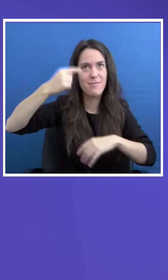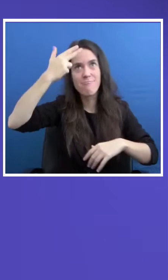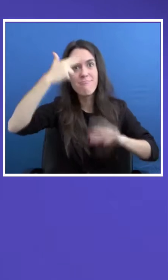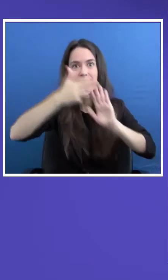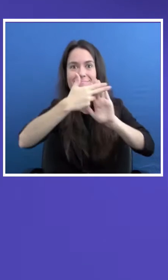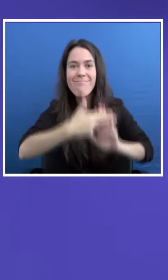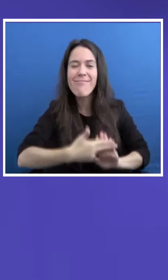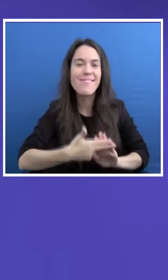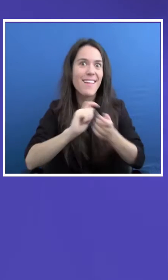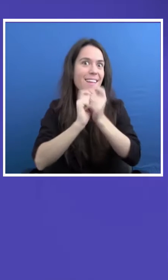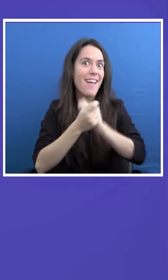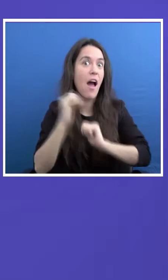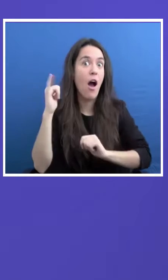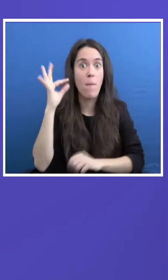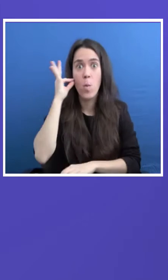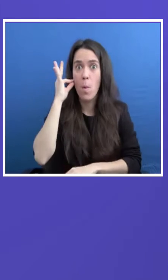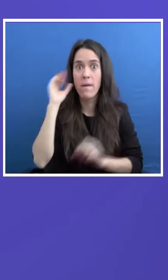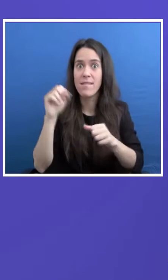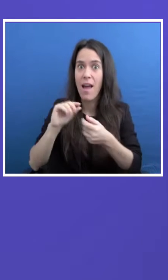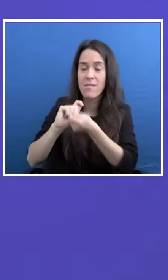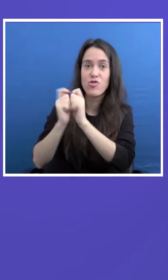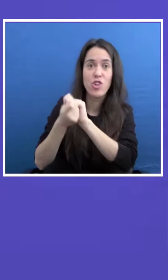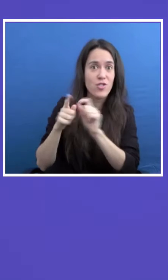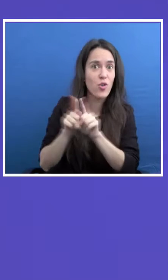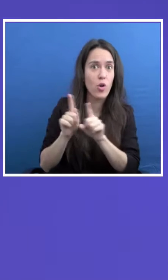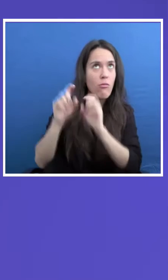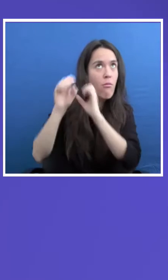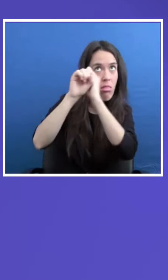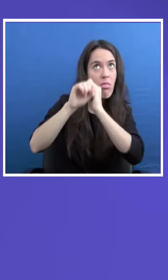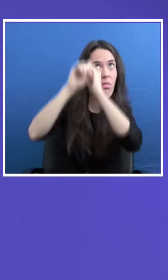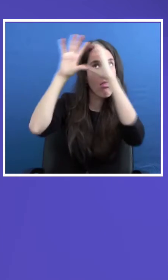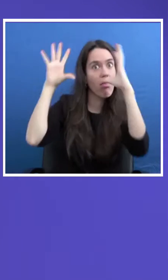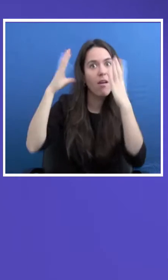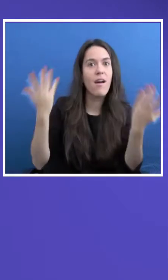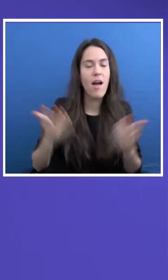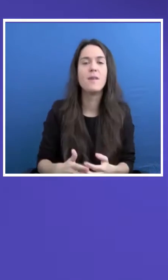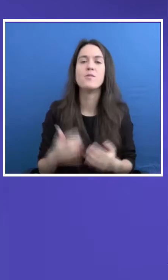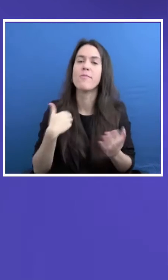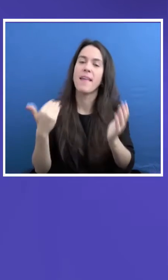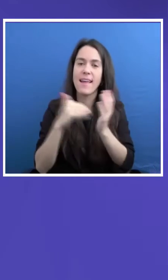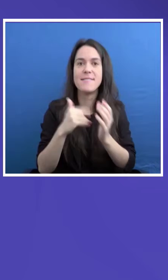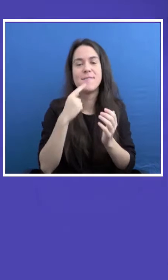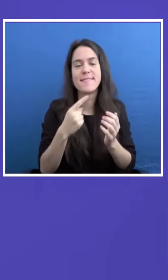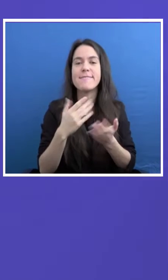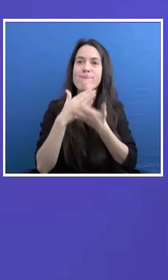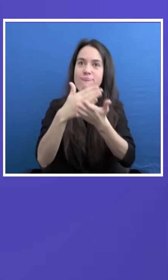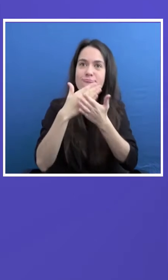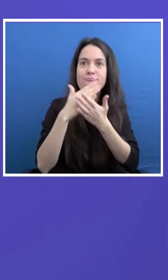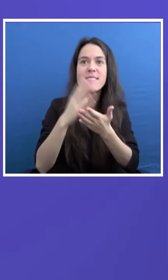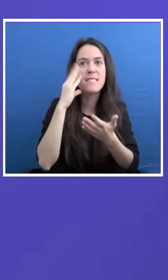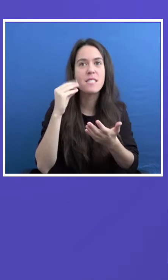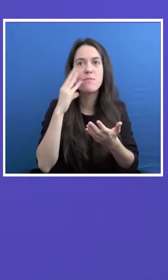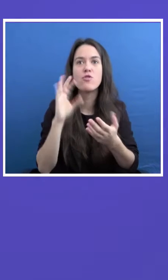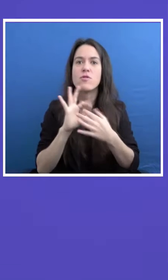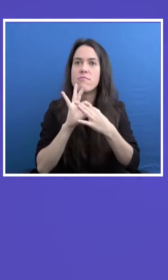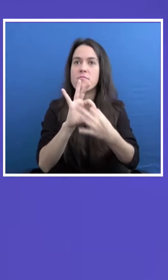Arab women. So then again, I focus on exchanging and sharing experiences, exchanging visits,